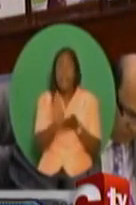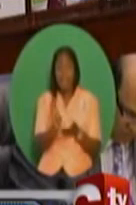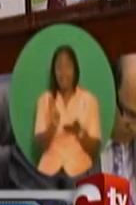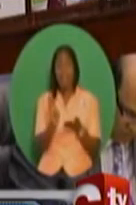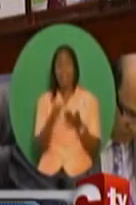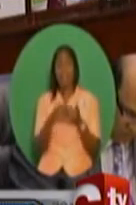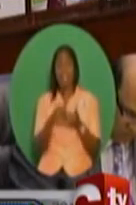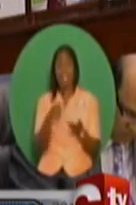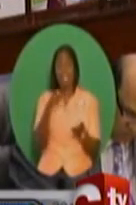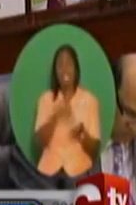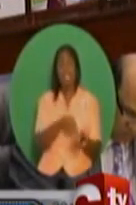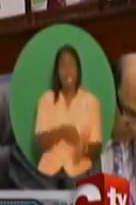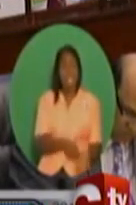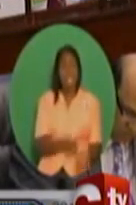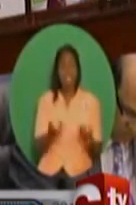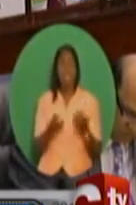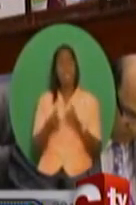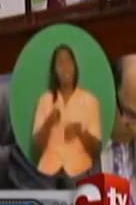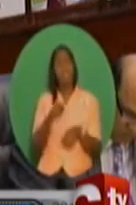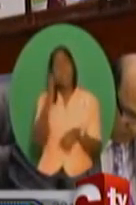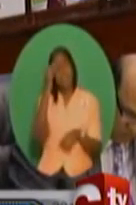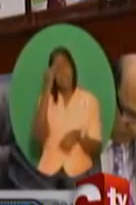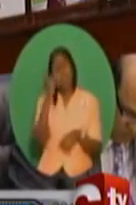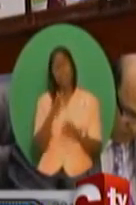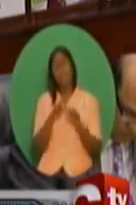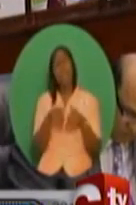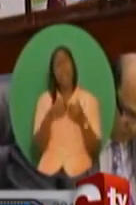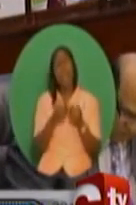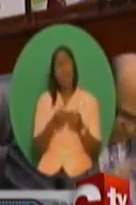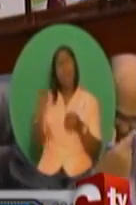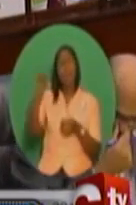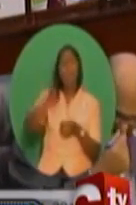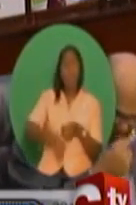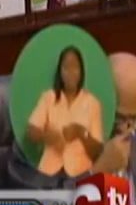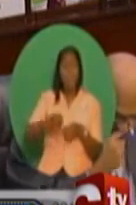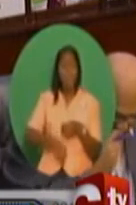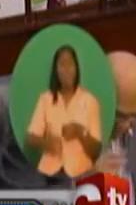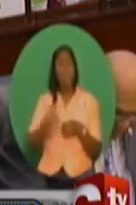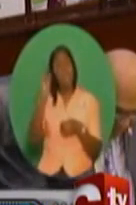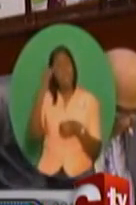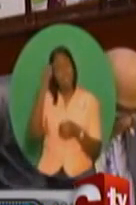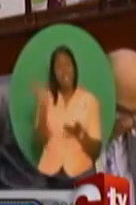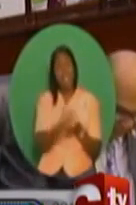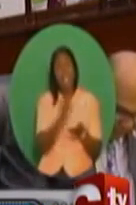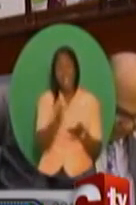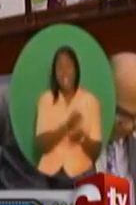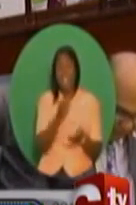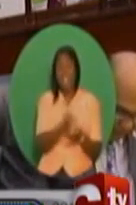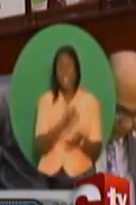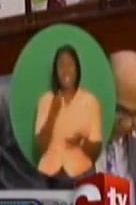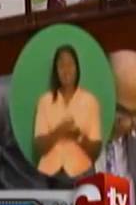do you know how inefficient the government has been in collection? I will show you from the figures in the revenue document that is here.